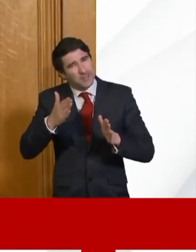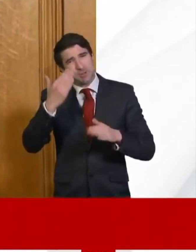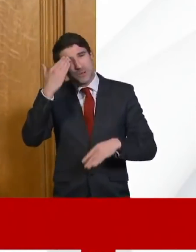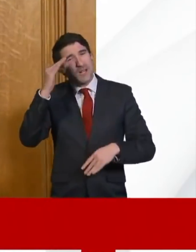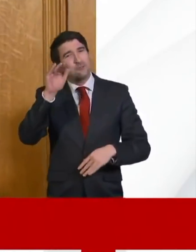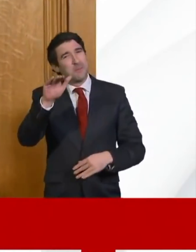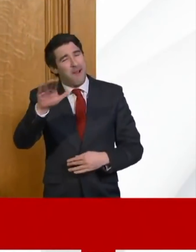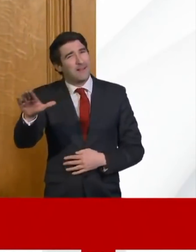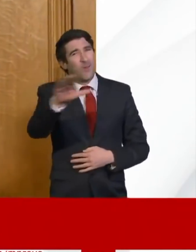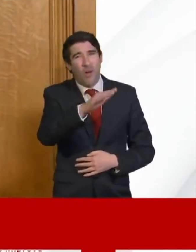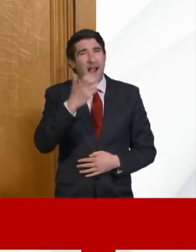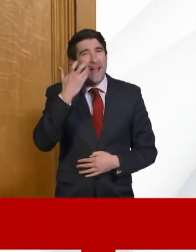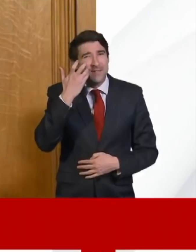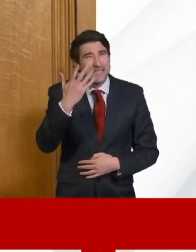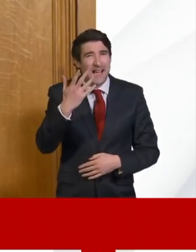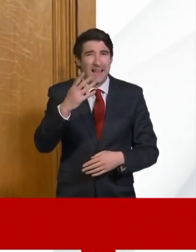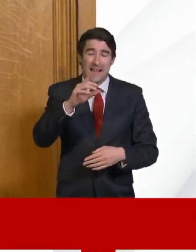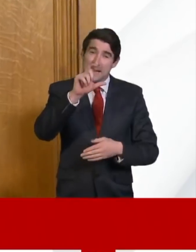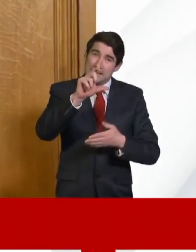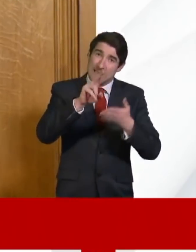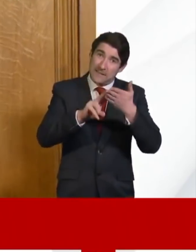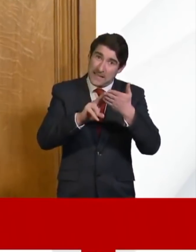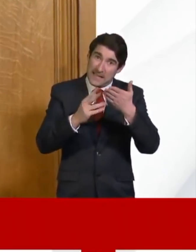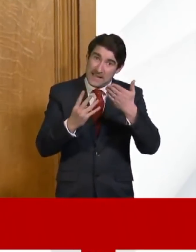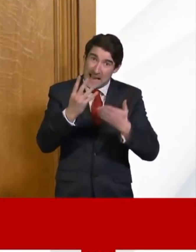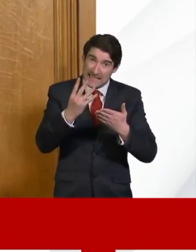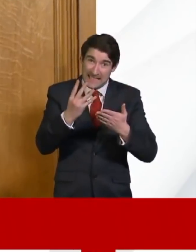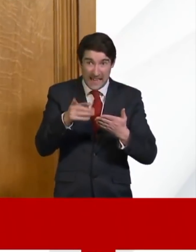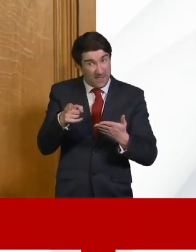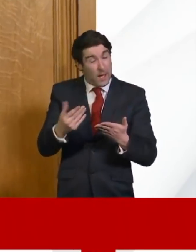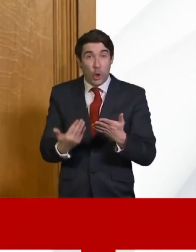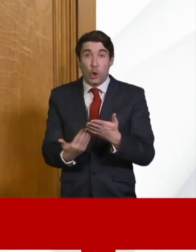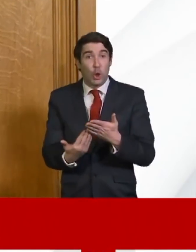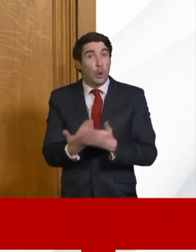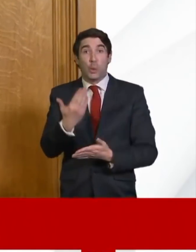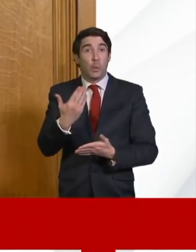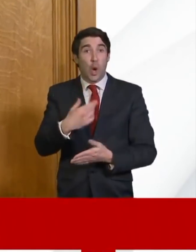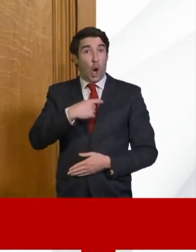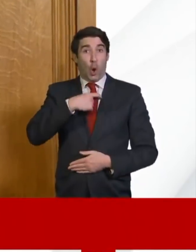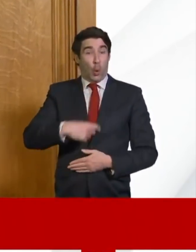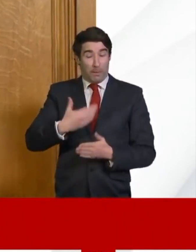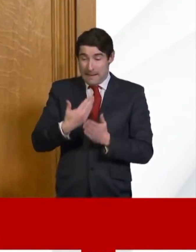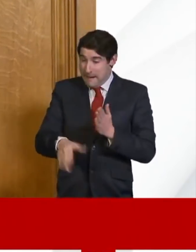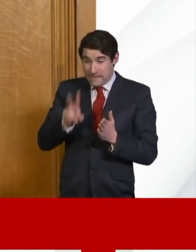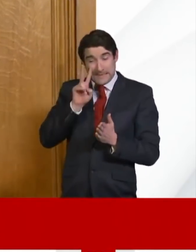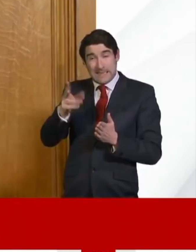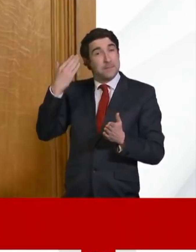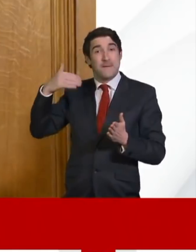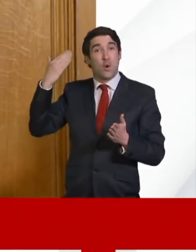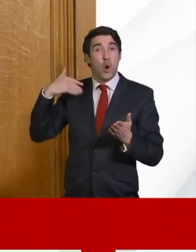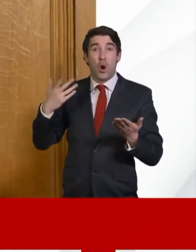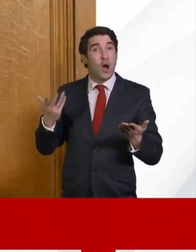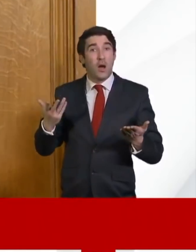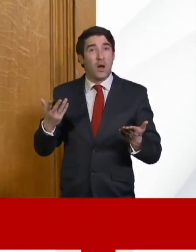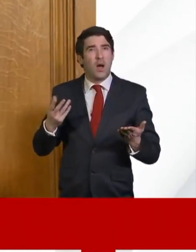scientists put the genotype on the web, which is a fantastic first step, we moved incredibly quickly to get a first test. There was quite